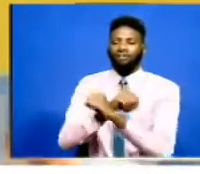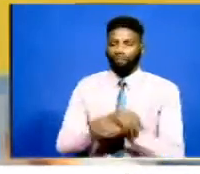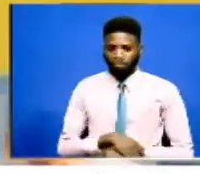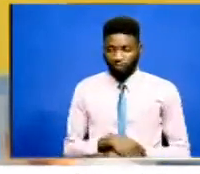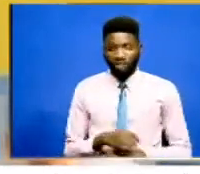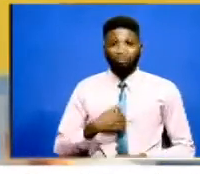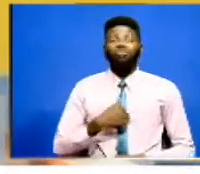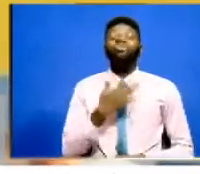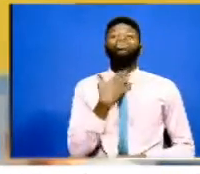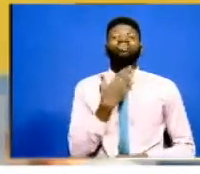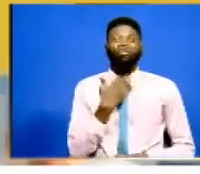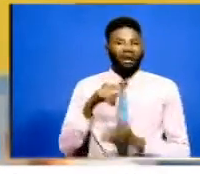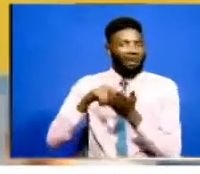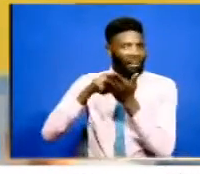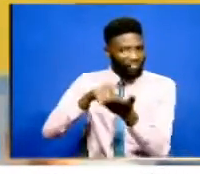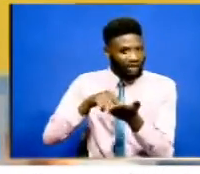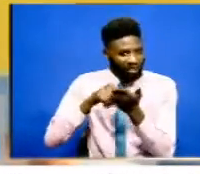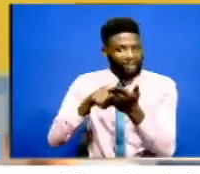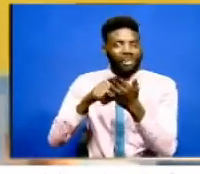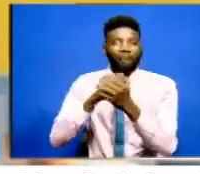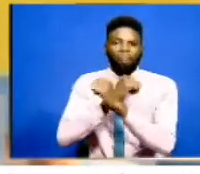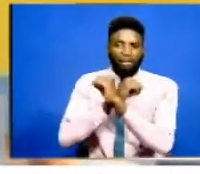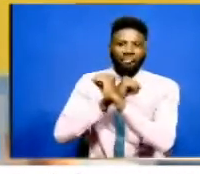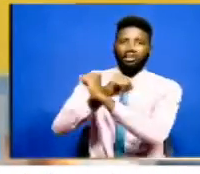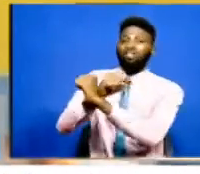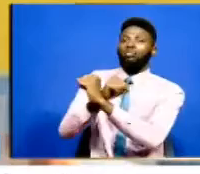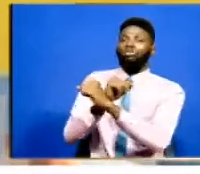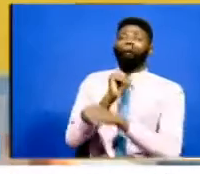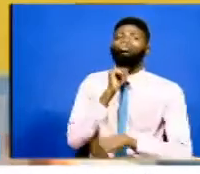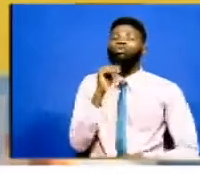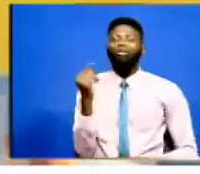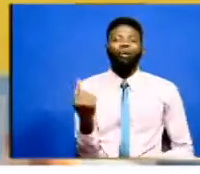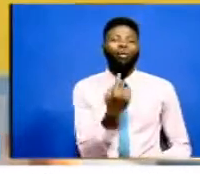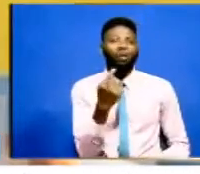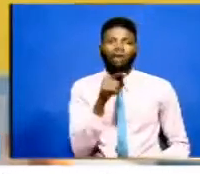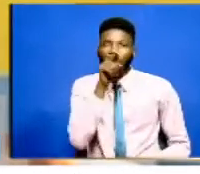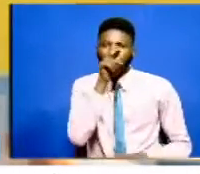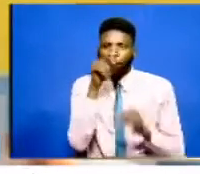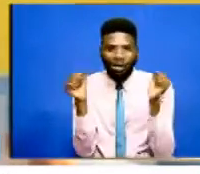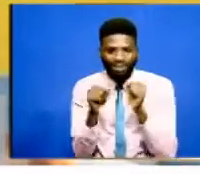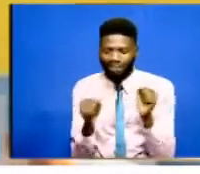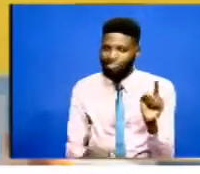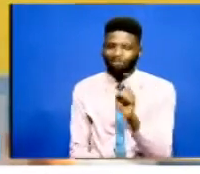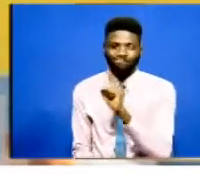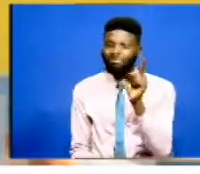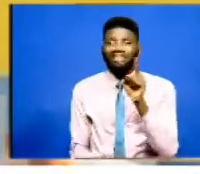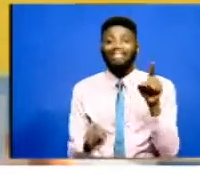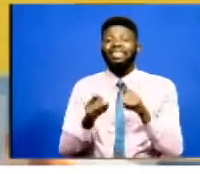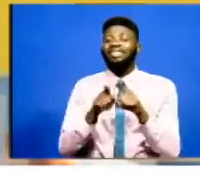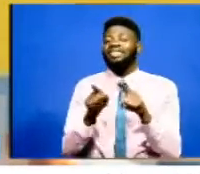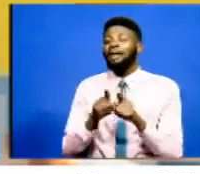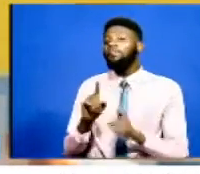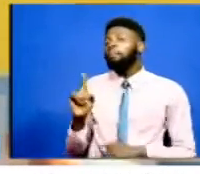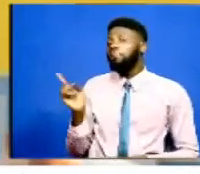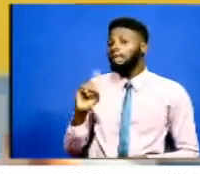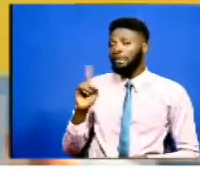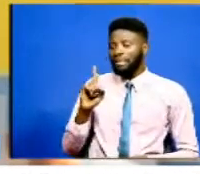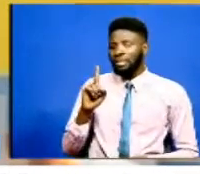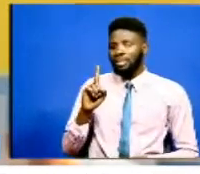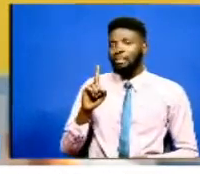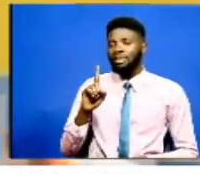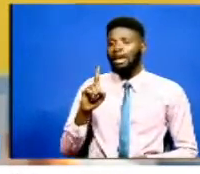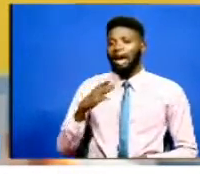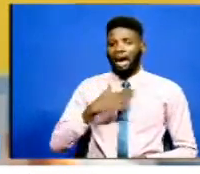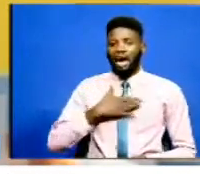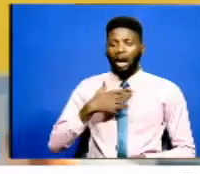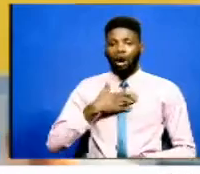the issue of prevention. And it is not just malaria, as a ministry, the philosophy and policy